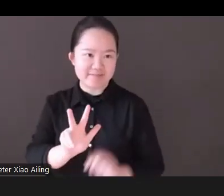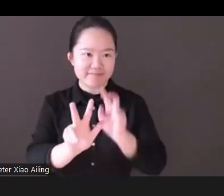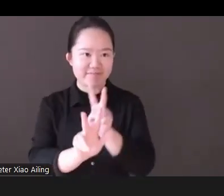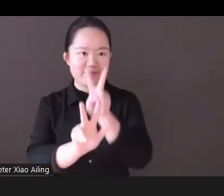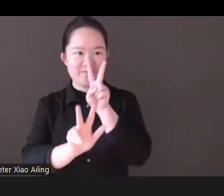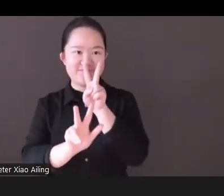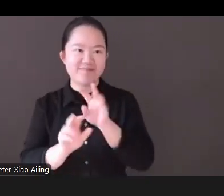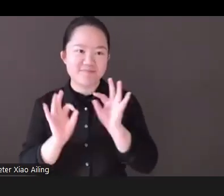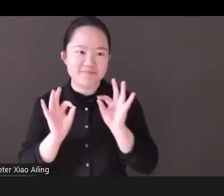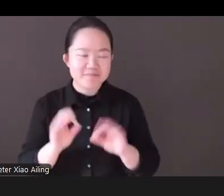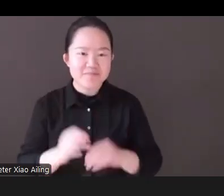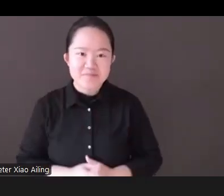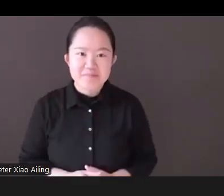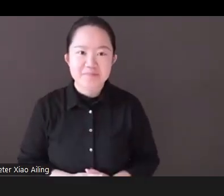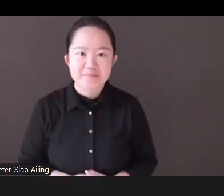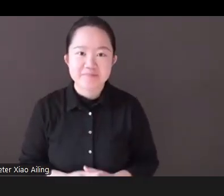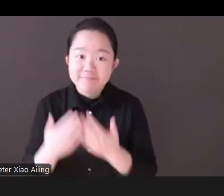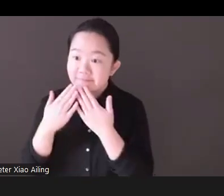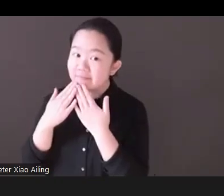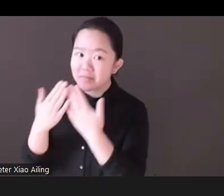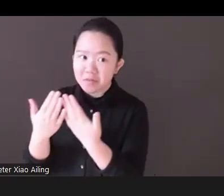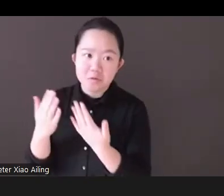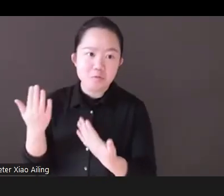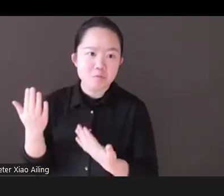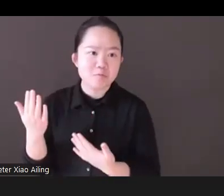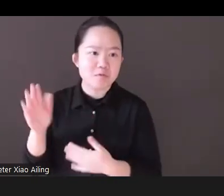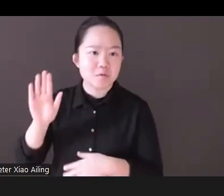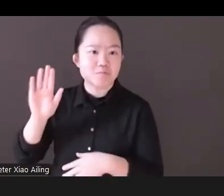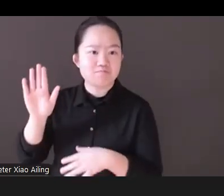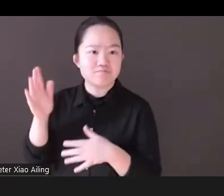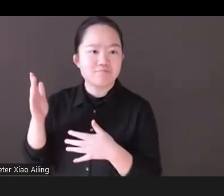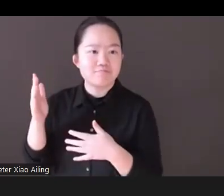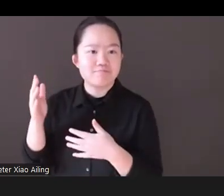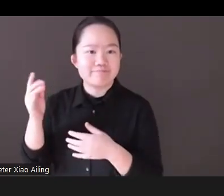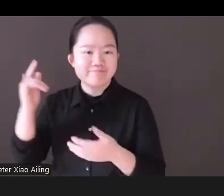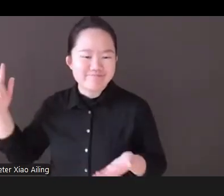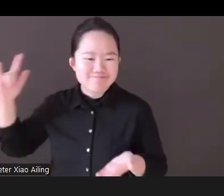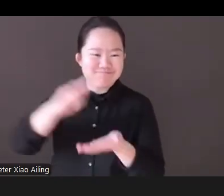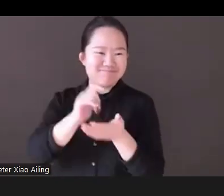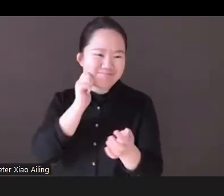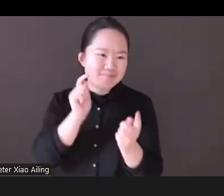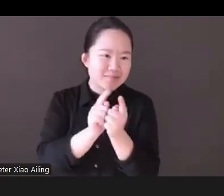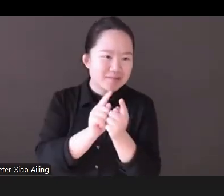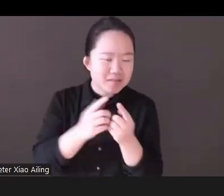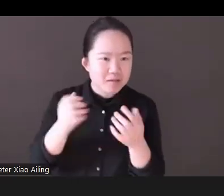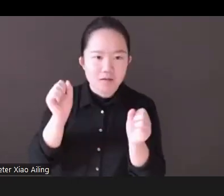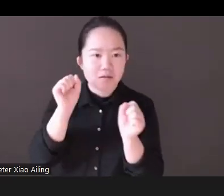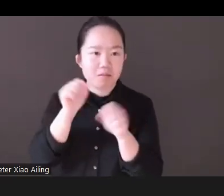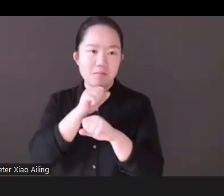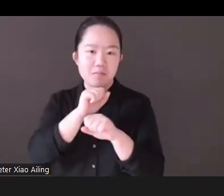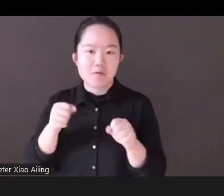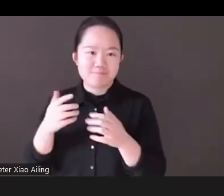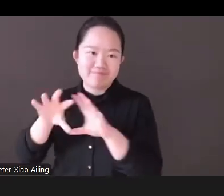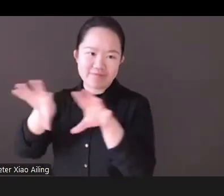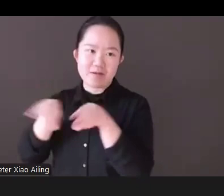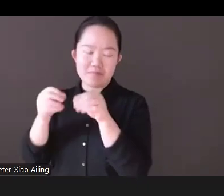Lisa, who were supposed to be here and who had a family issue and couldn't come. So thank you very much for jumping in with